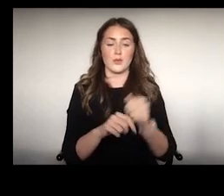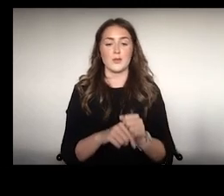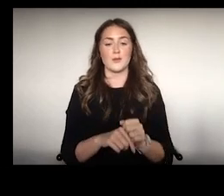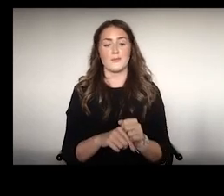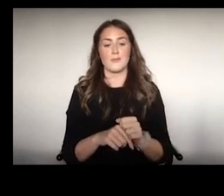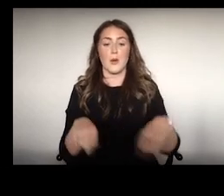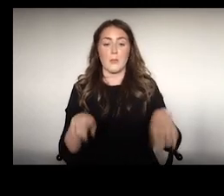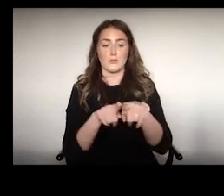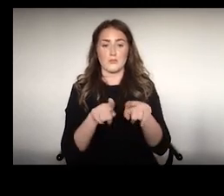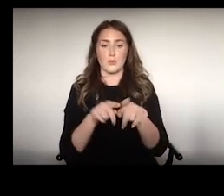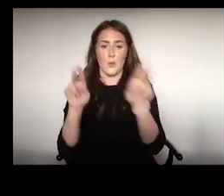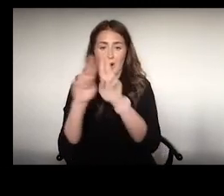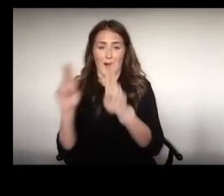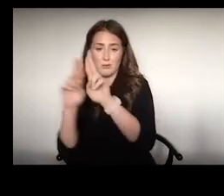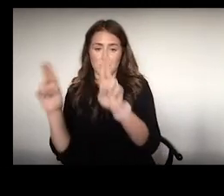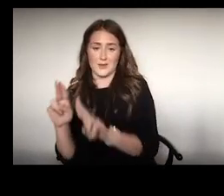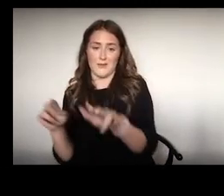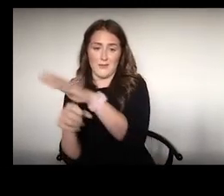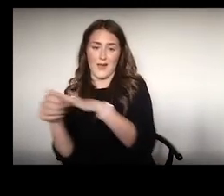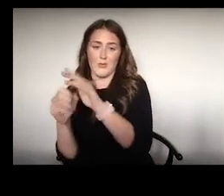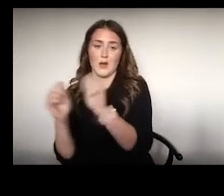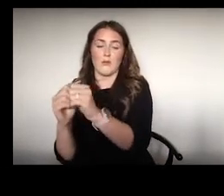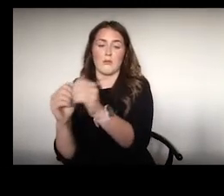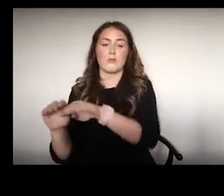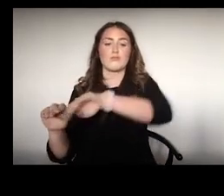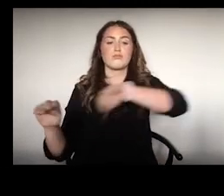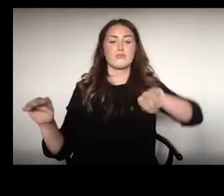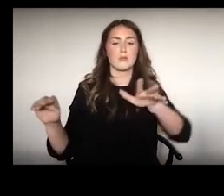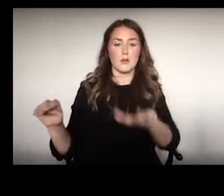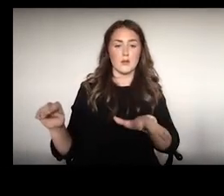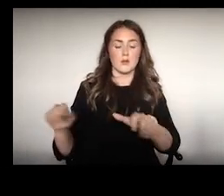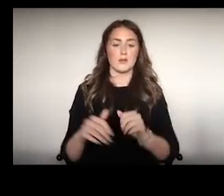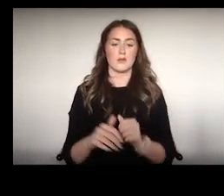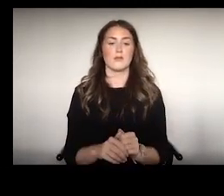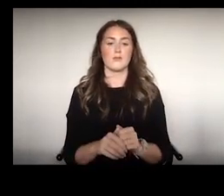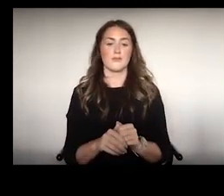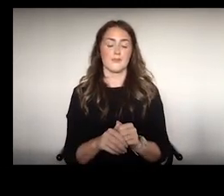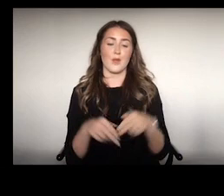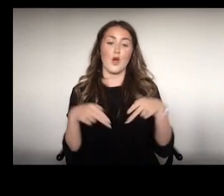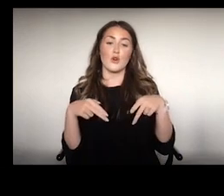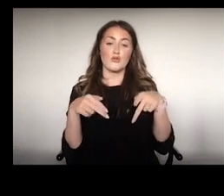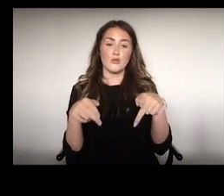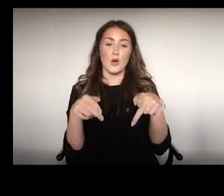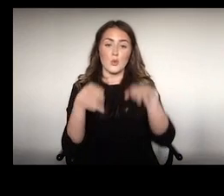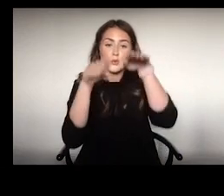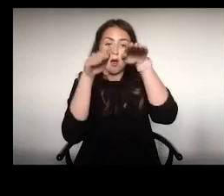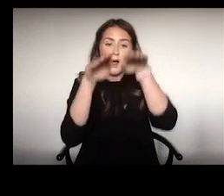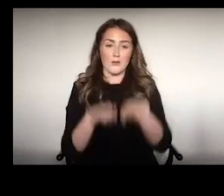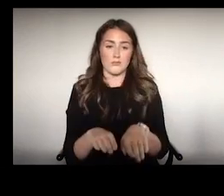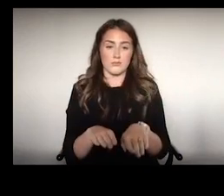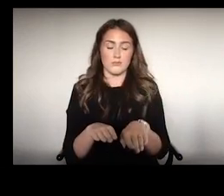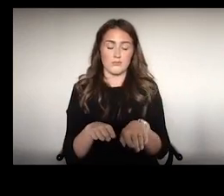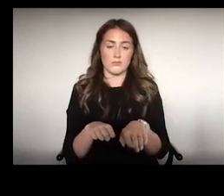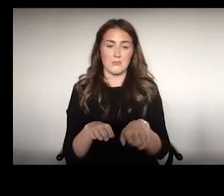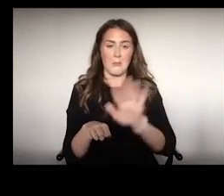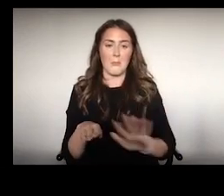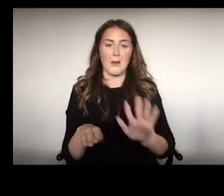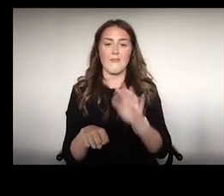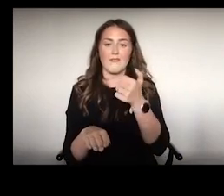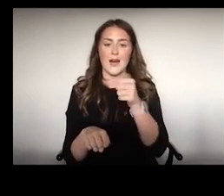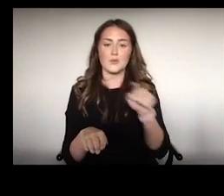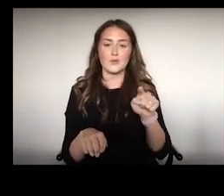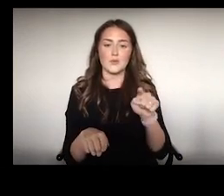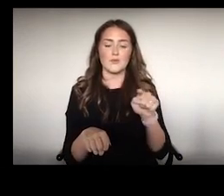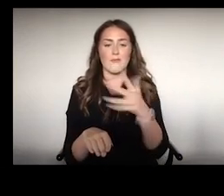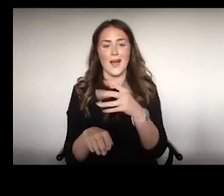to reduce visual impacts, move roads away from properties, and improve safety and connectivity. We've lowered the height of the road